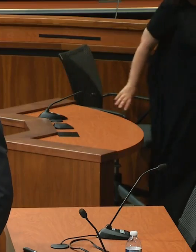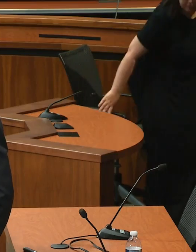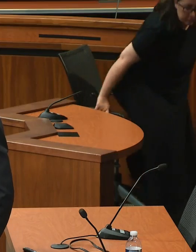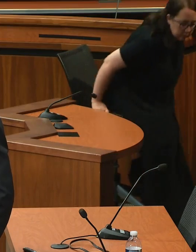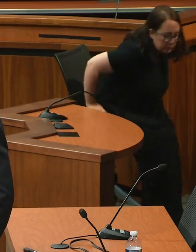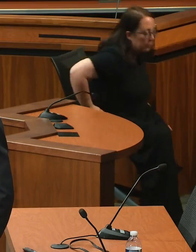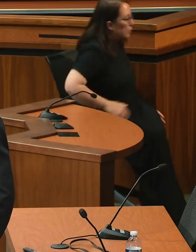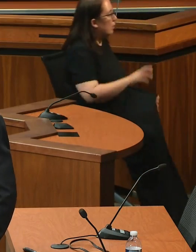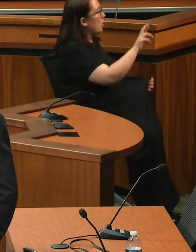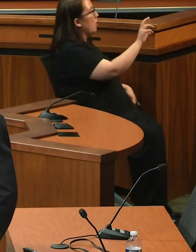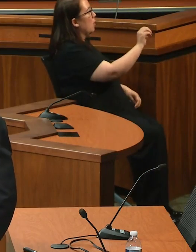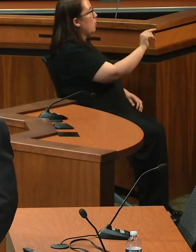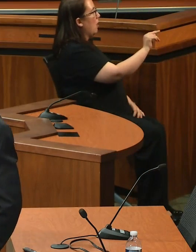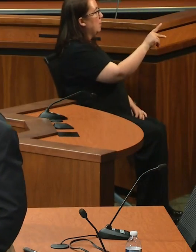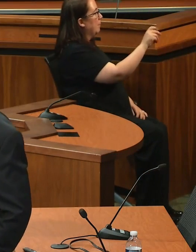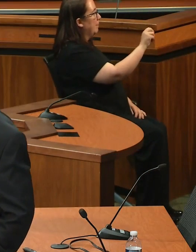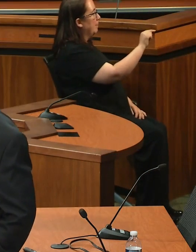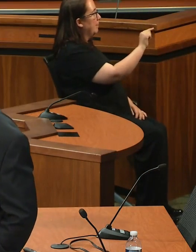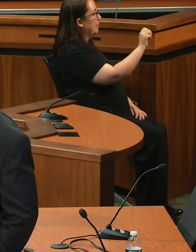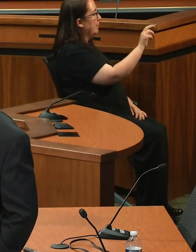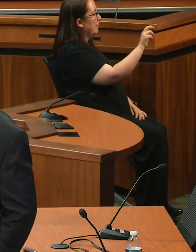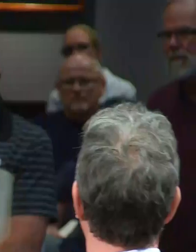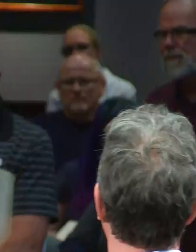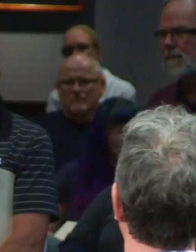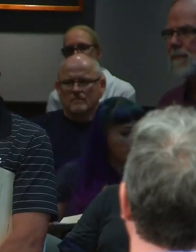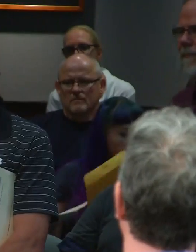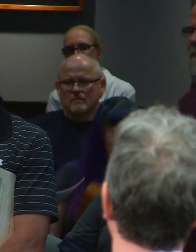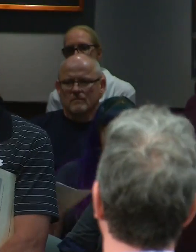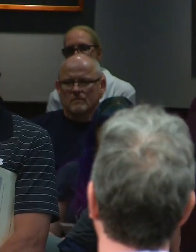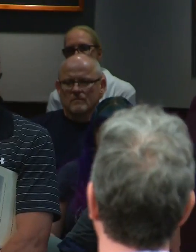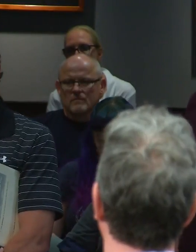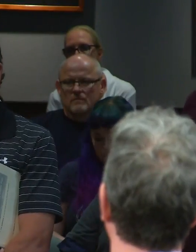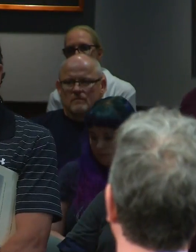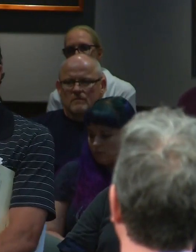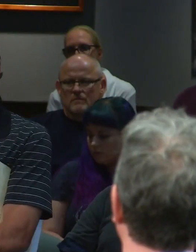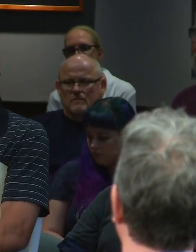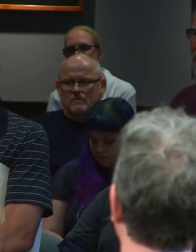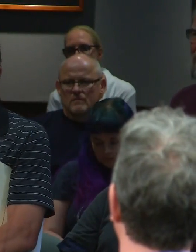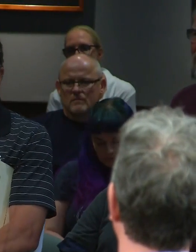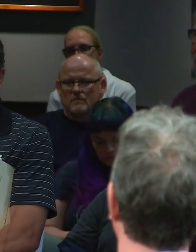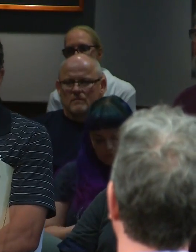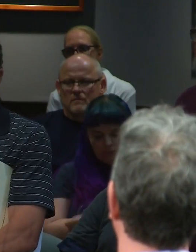How you doing? Ron Peters. Hey, Ron, how are you? Doing well. I like all the projects you've proposed, Of course,